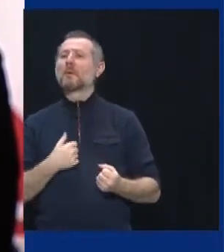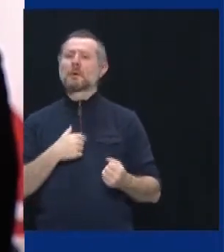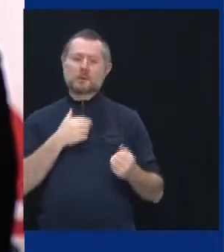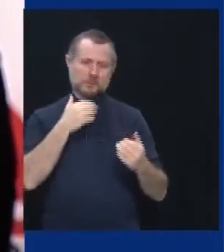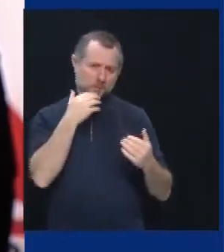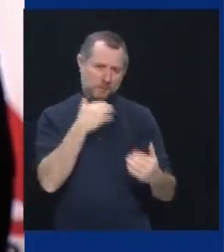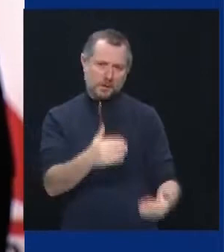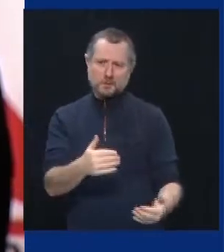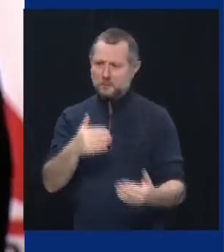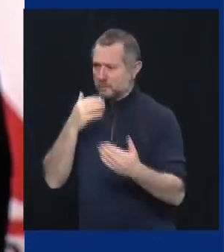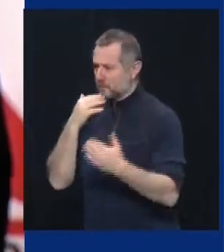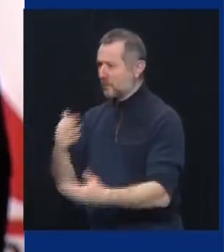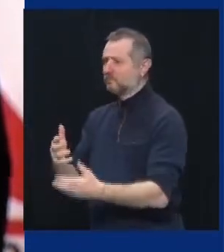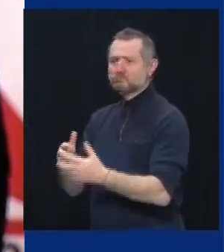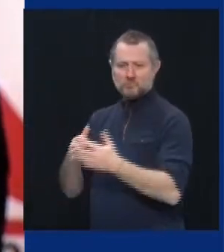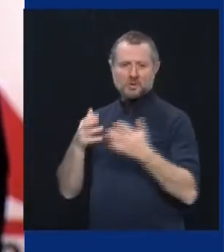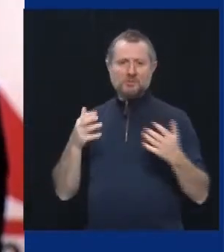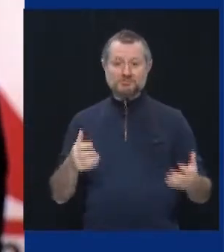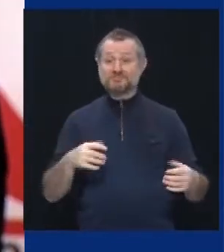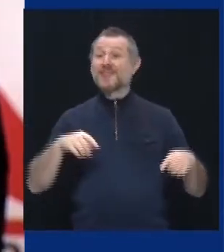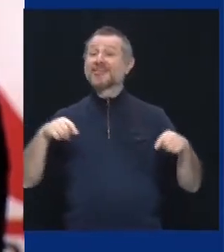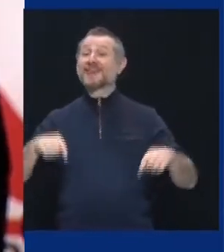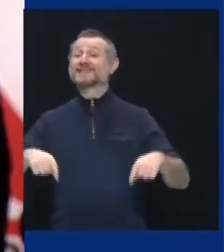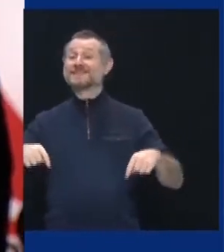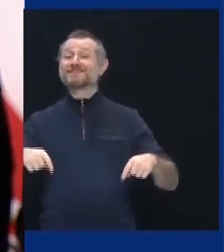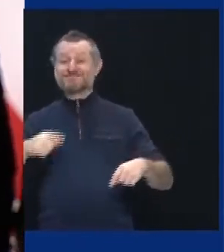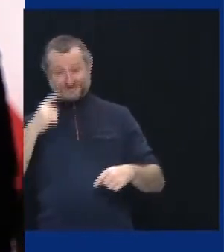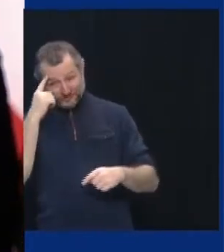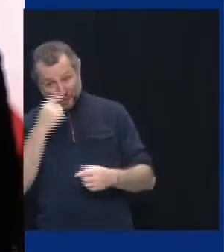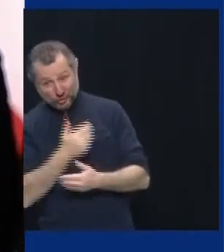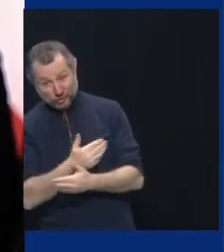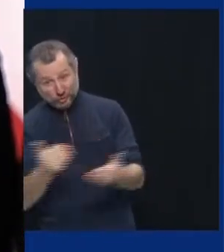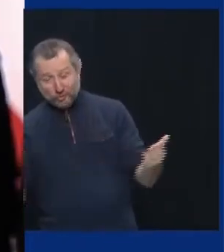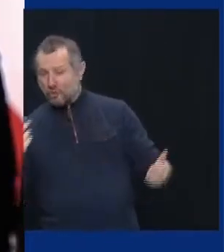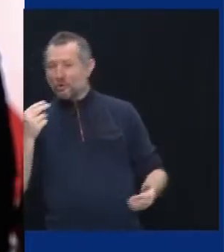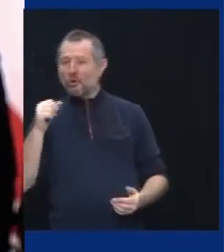enormously. But this is for Harlem. What will you have?